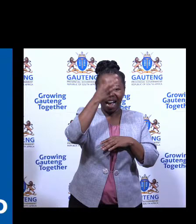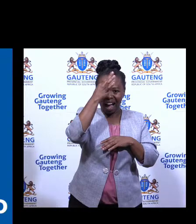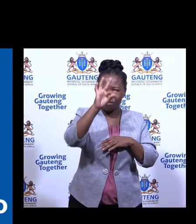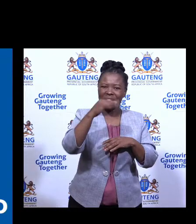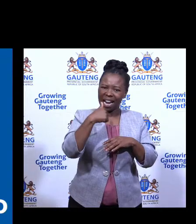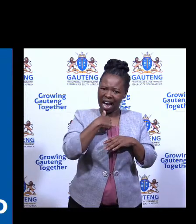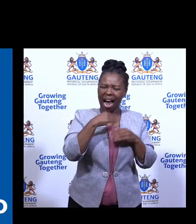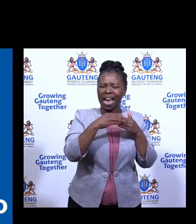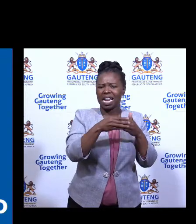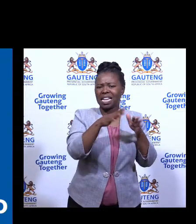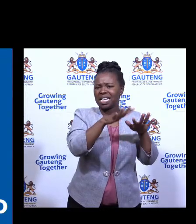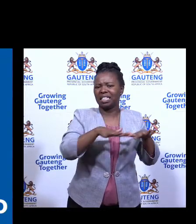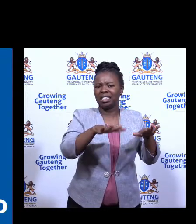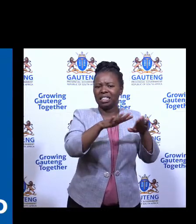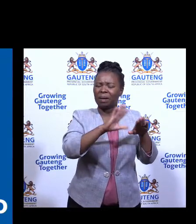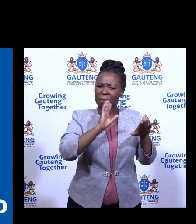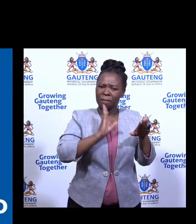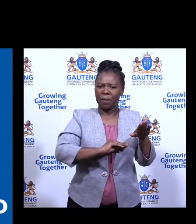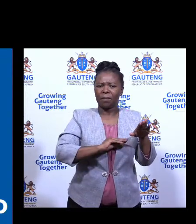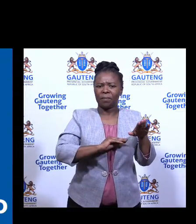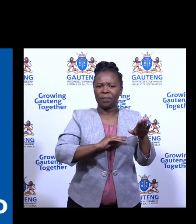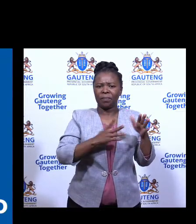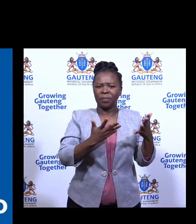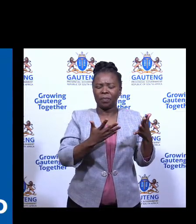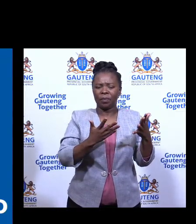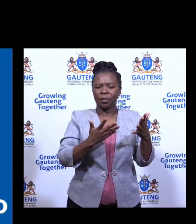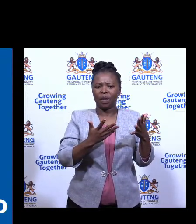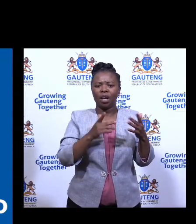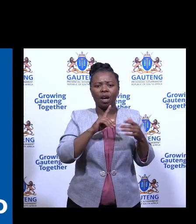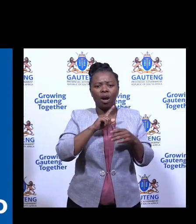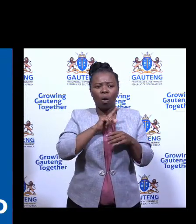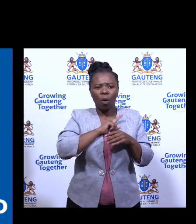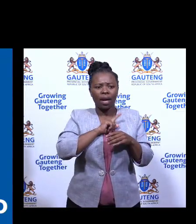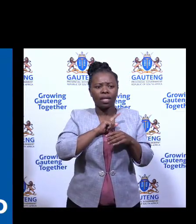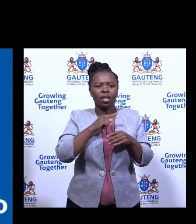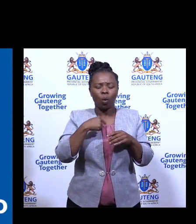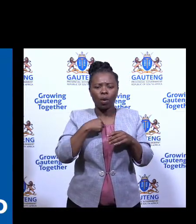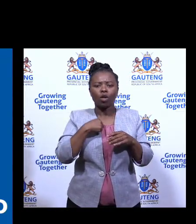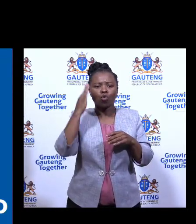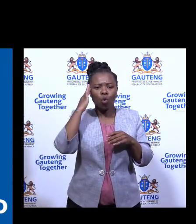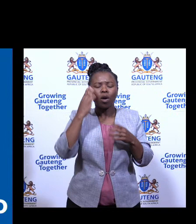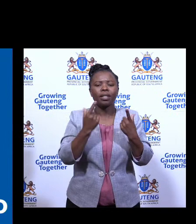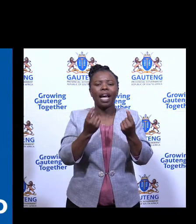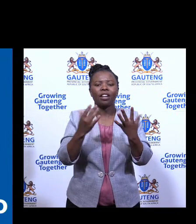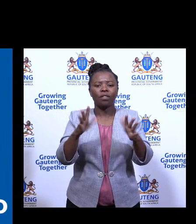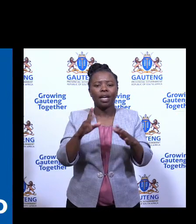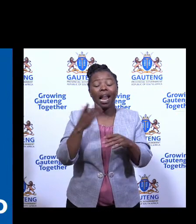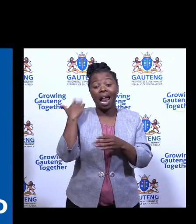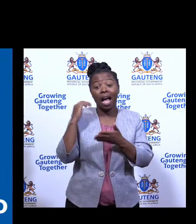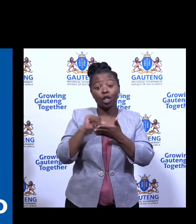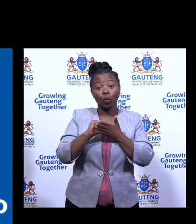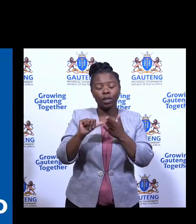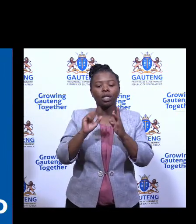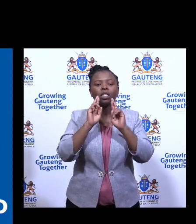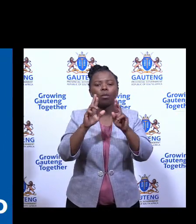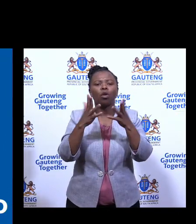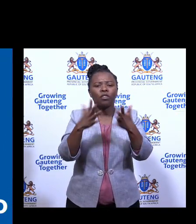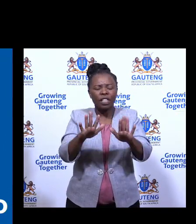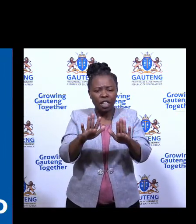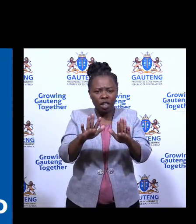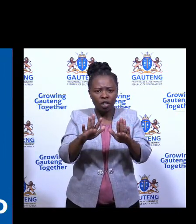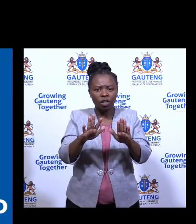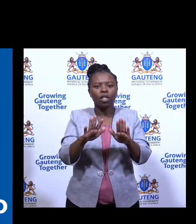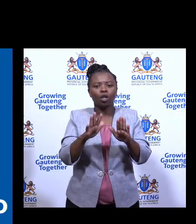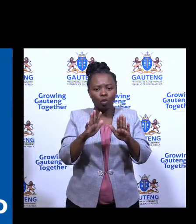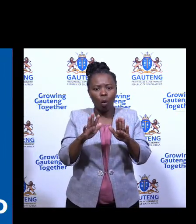Based on that, we have done a number of things. So last week we reported we are acting